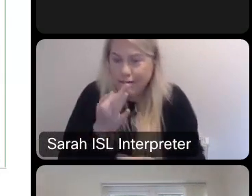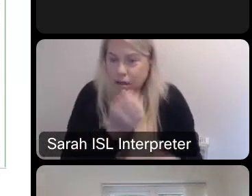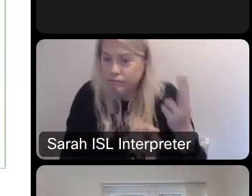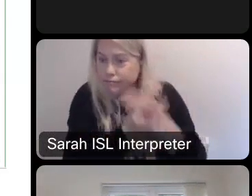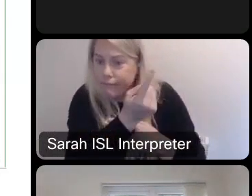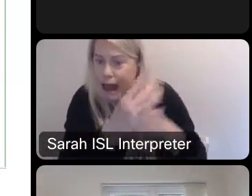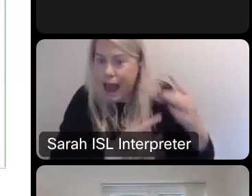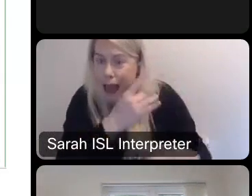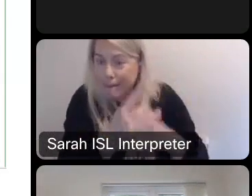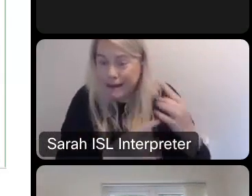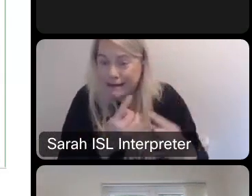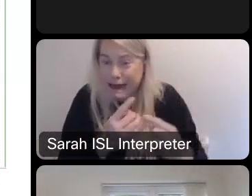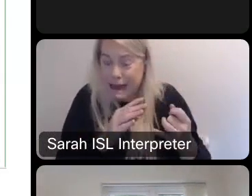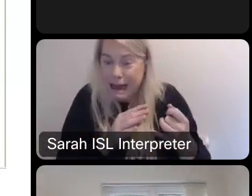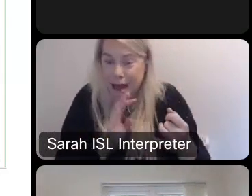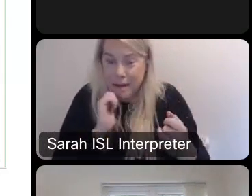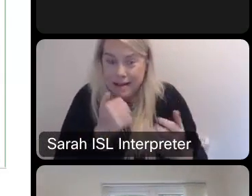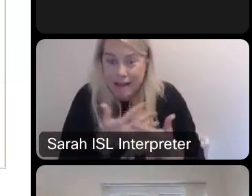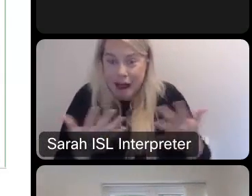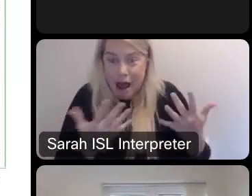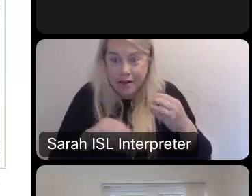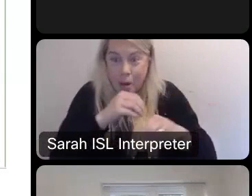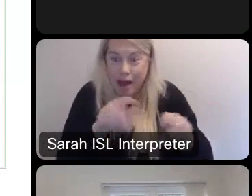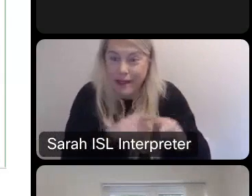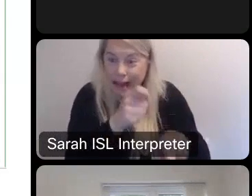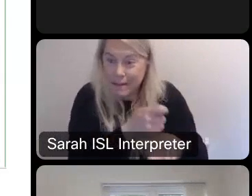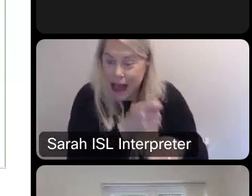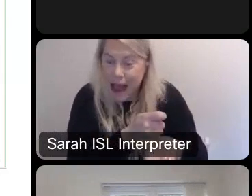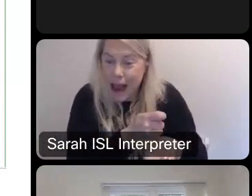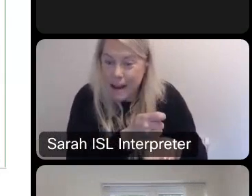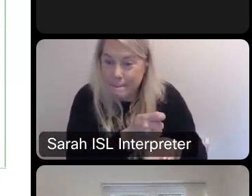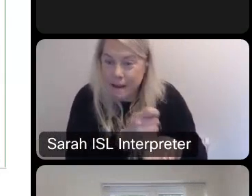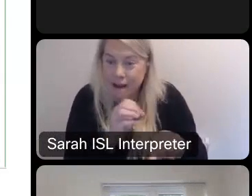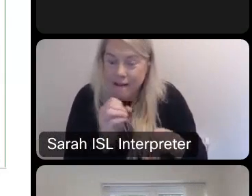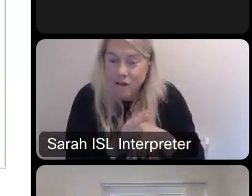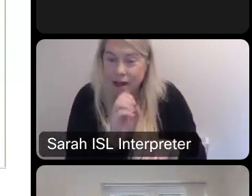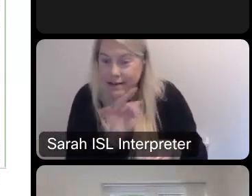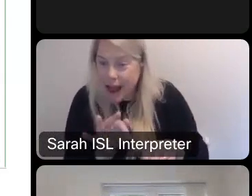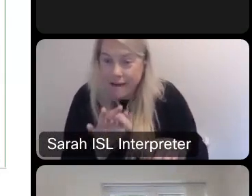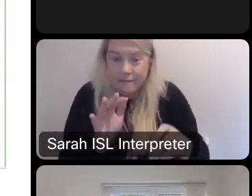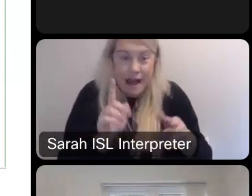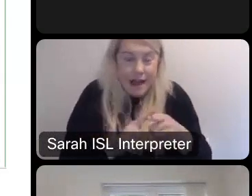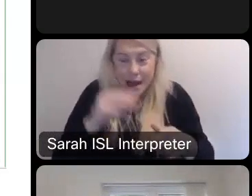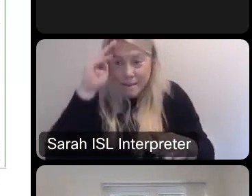there's a lot of other competing pieces for staff's